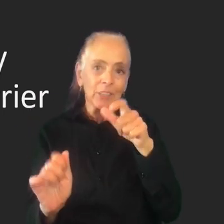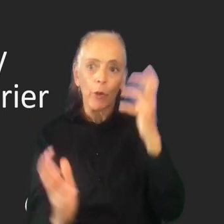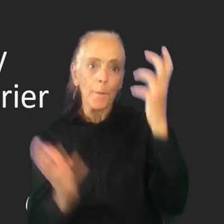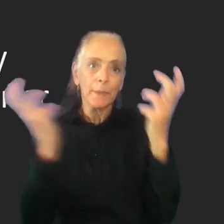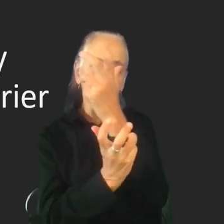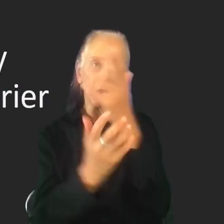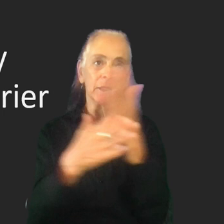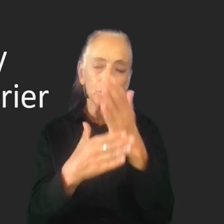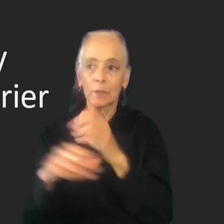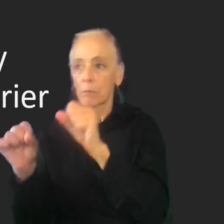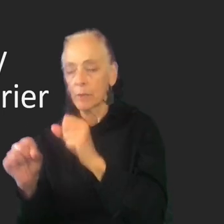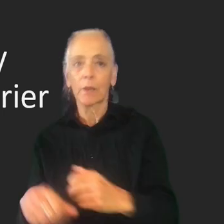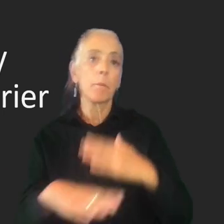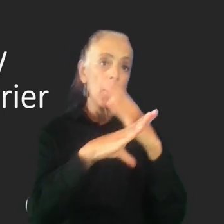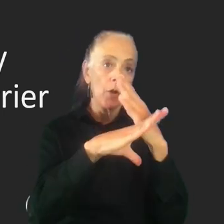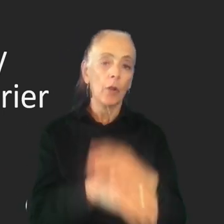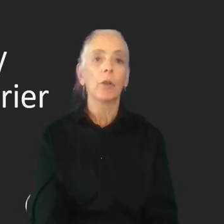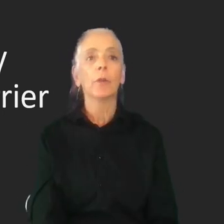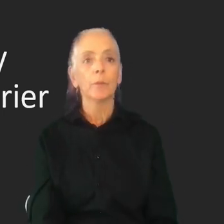capability and barrier